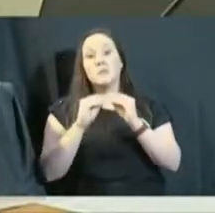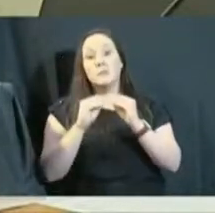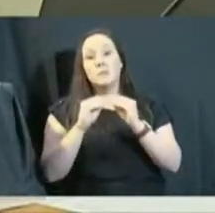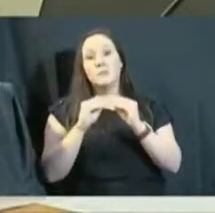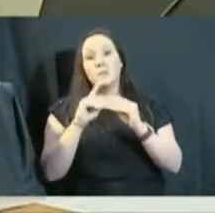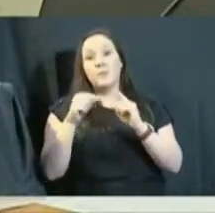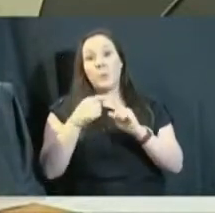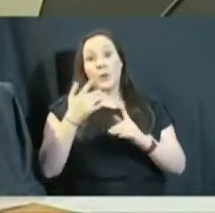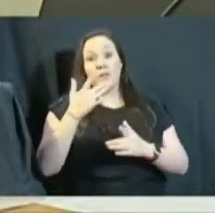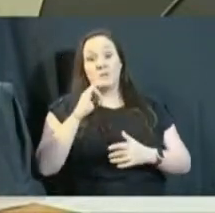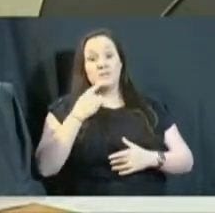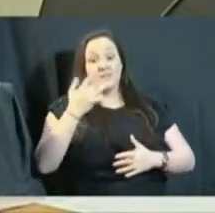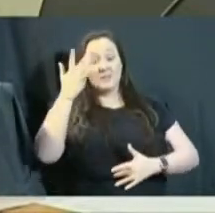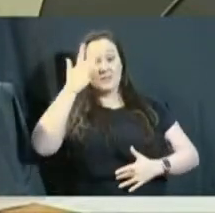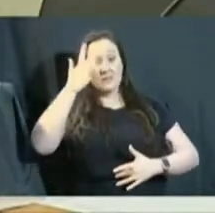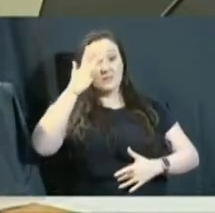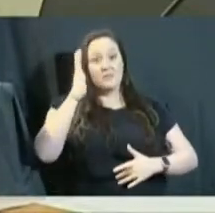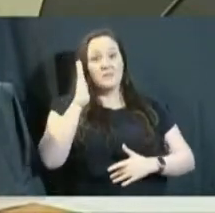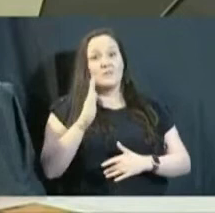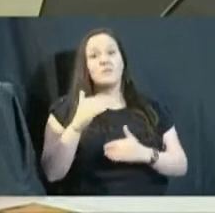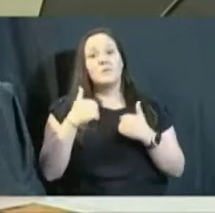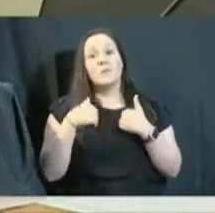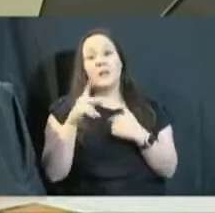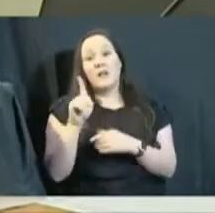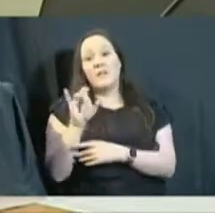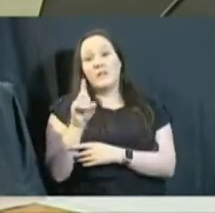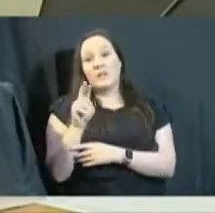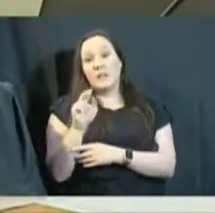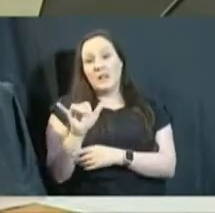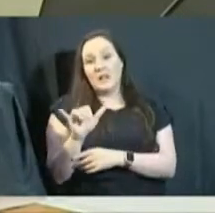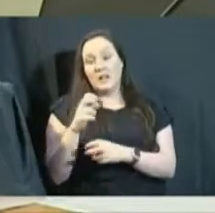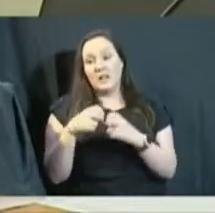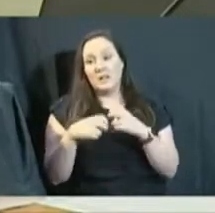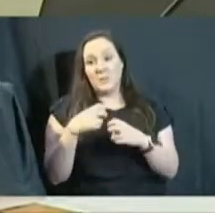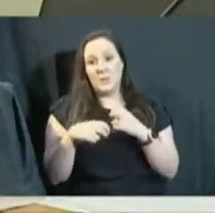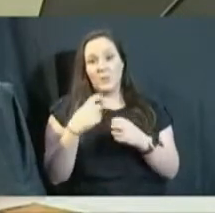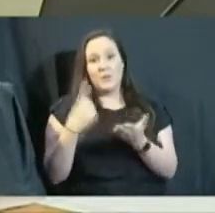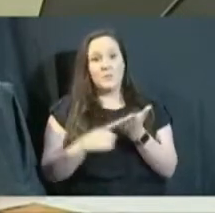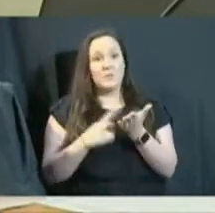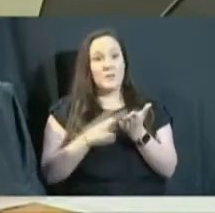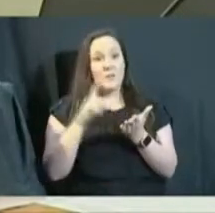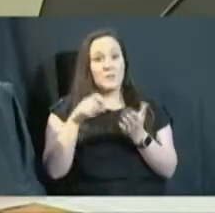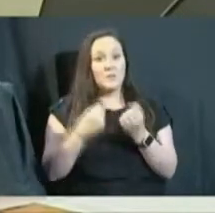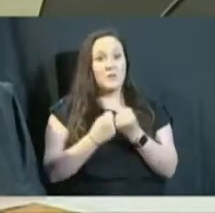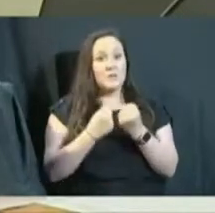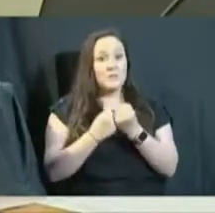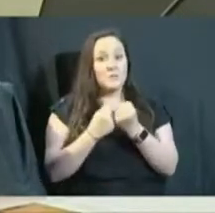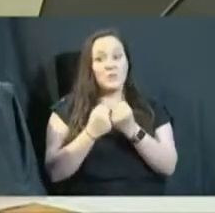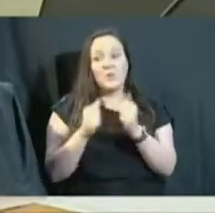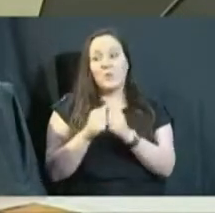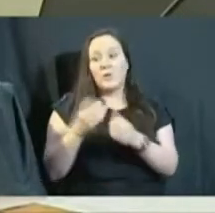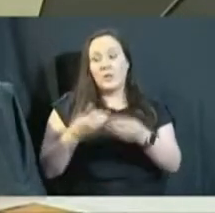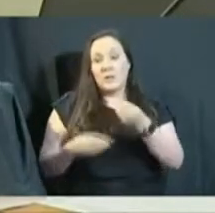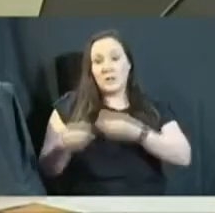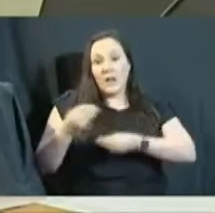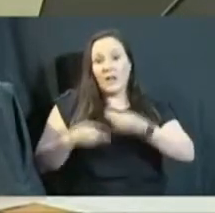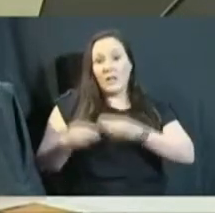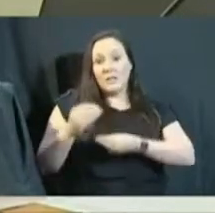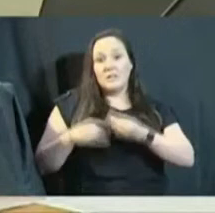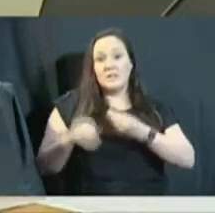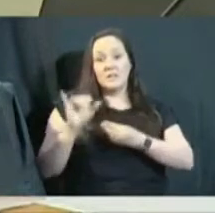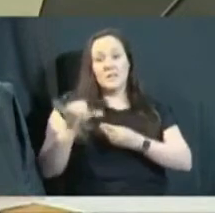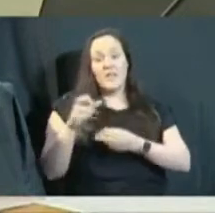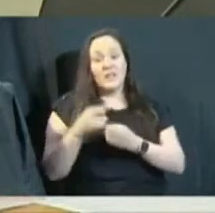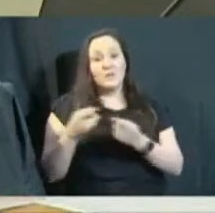when you're critically ill, you're more likely for your kidneys to have problems. And sometimes you have to support that with dialysis. And that's a resource that doesn't get talked about.